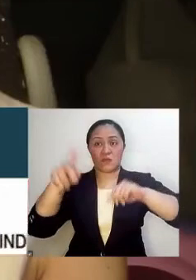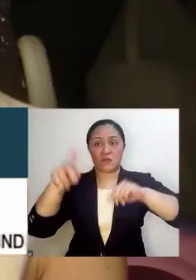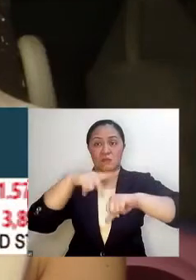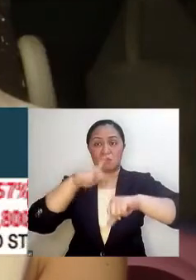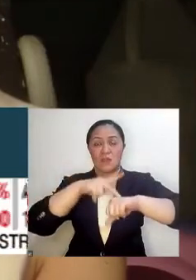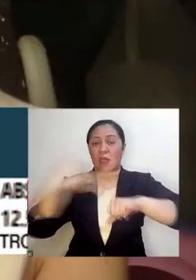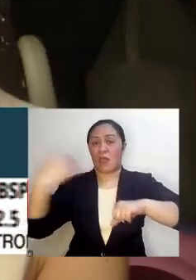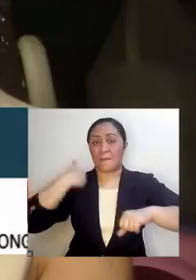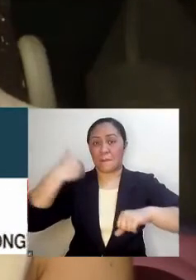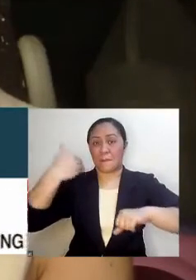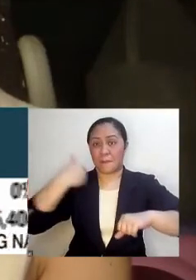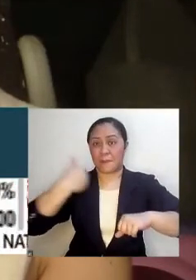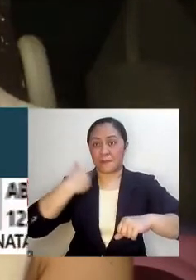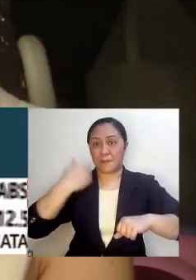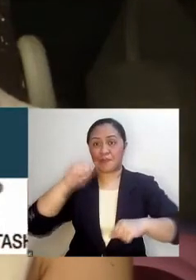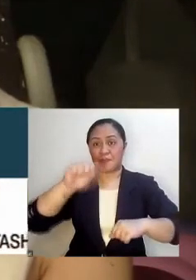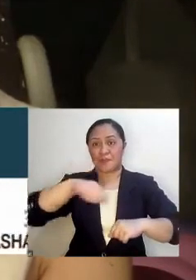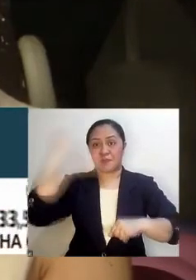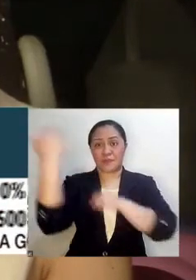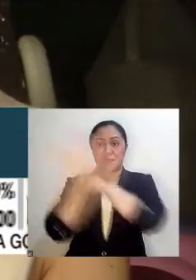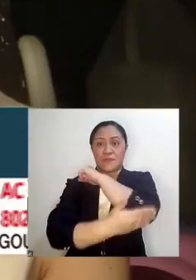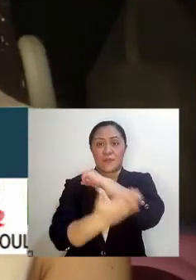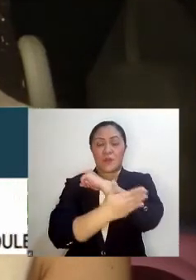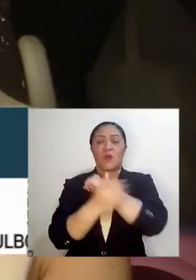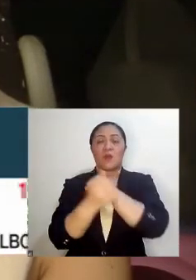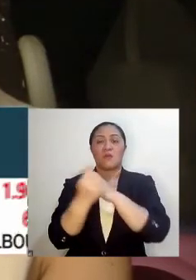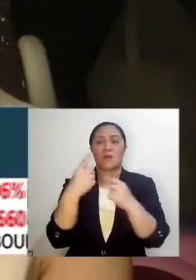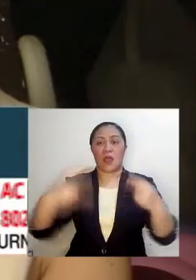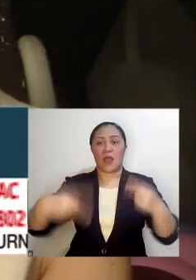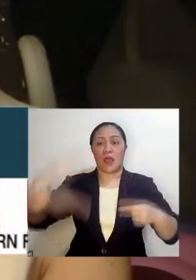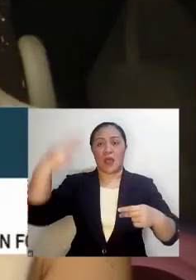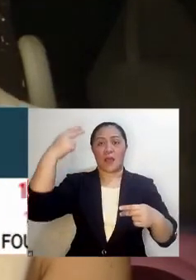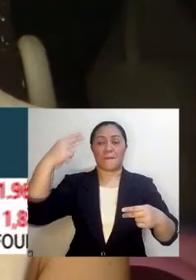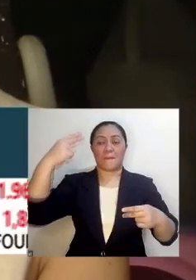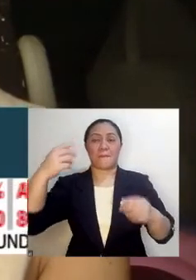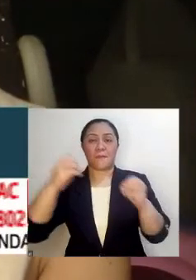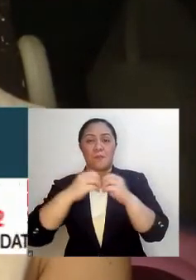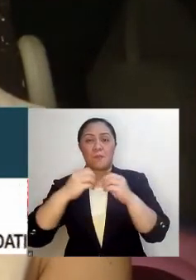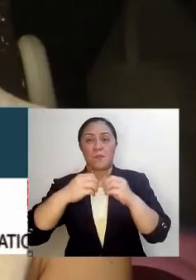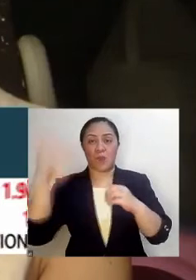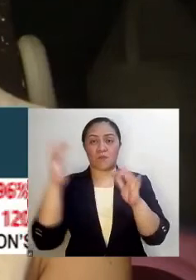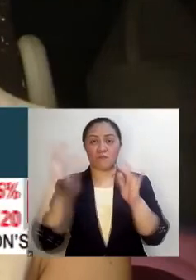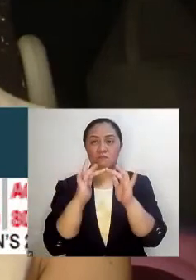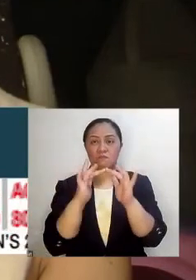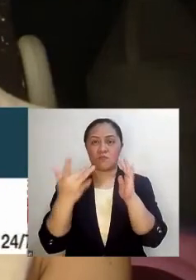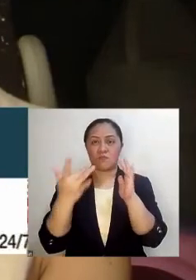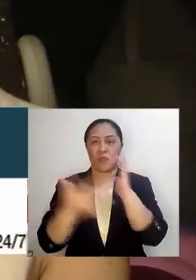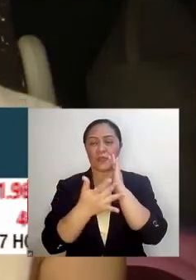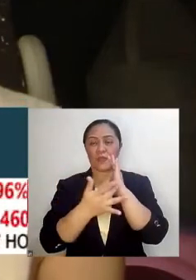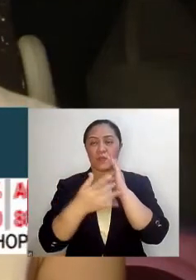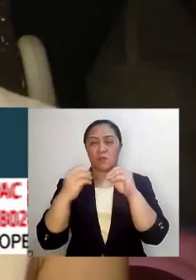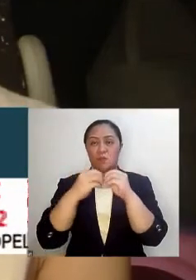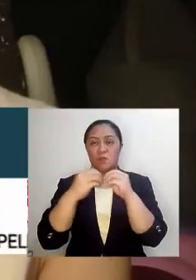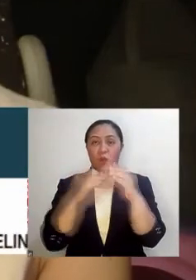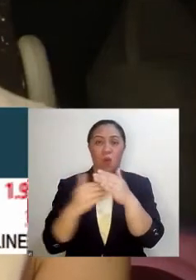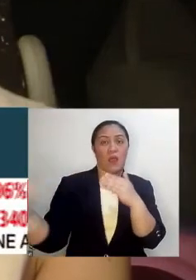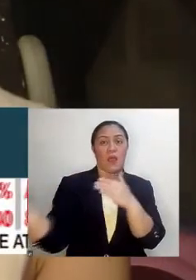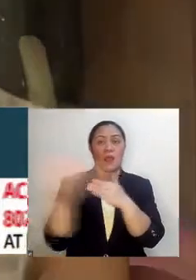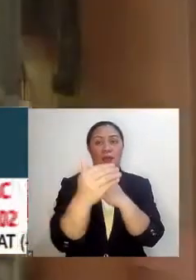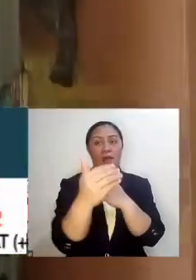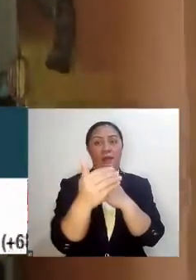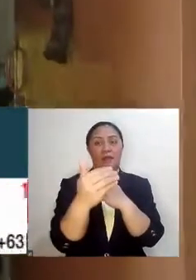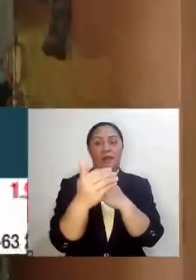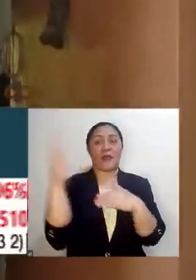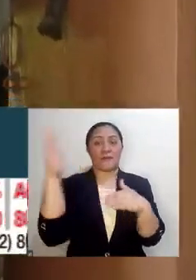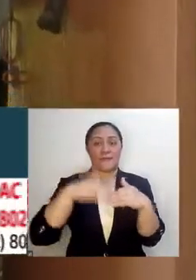in sa ibang bansa po, mas angat sila kasi yung technology po nila is mas advanced kasi sa